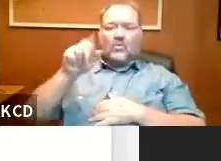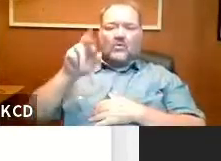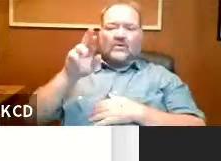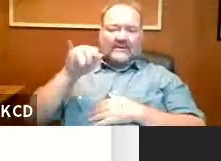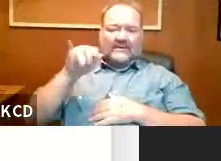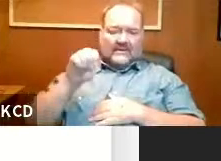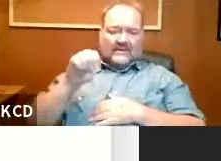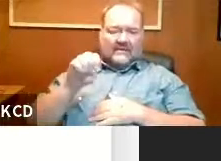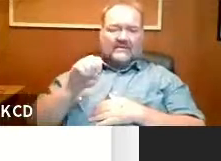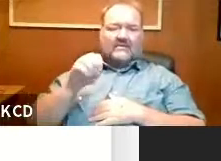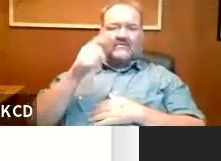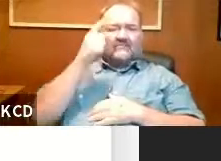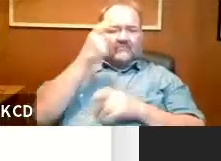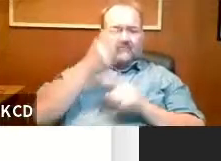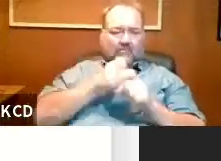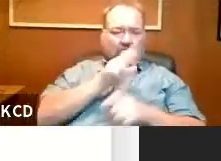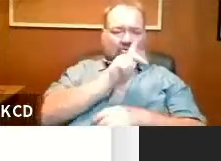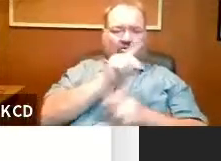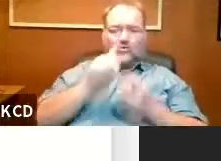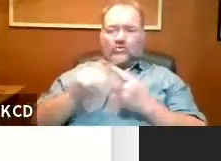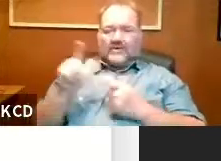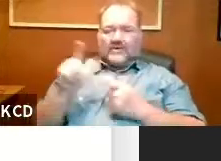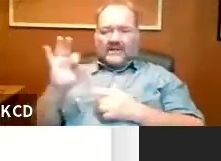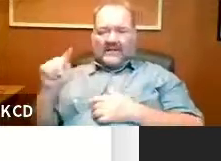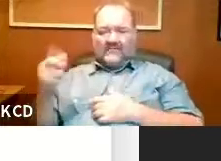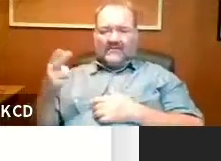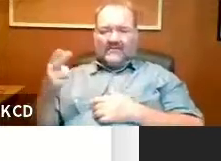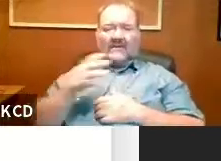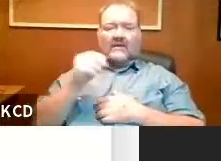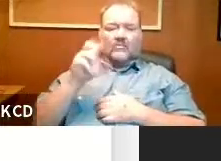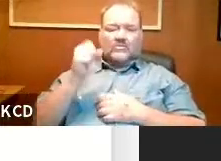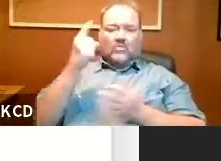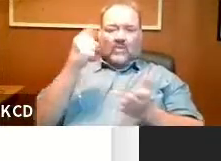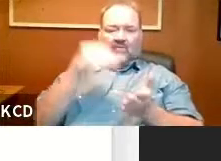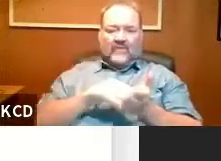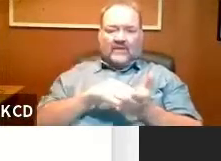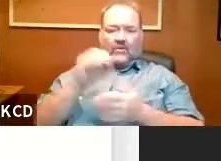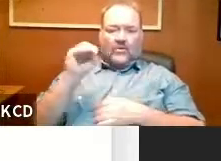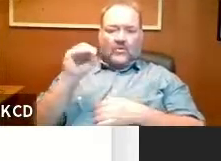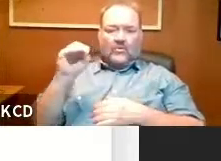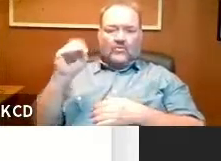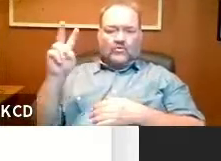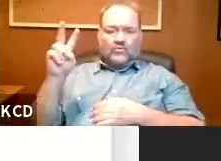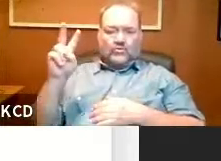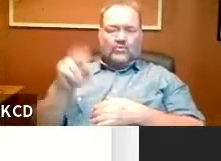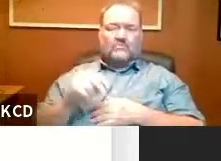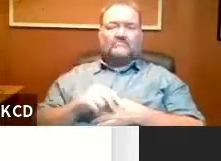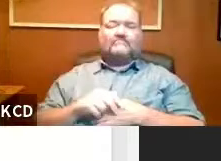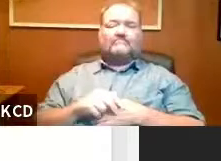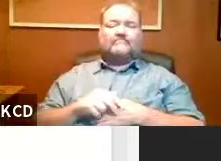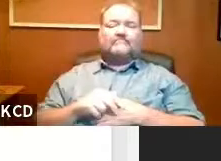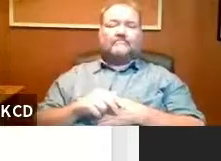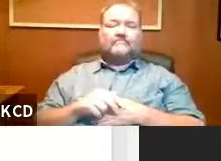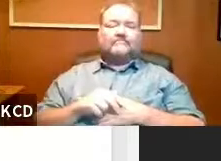23rd through September the 29th. And it was 1,002. But